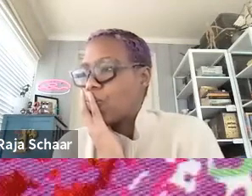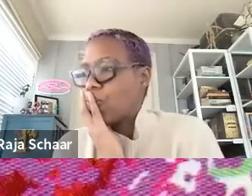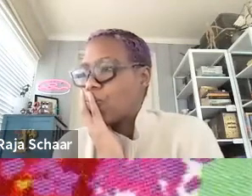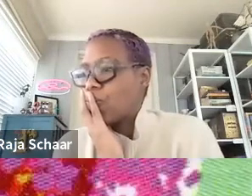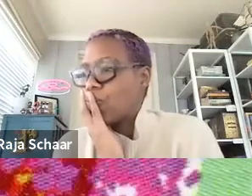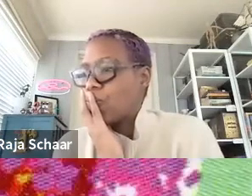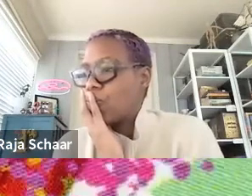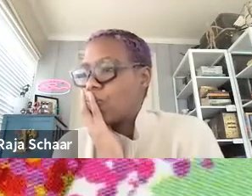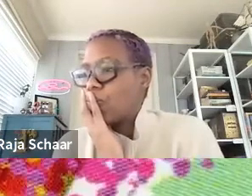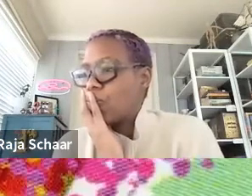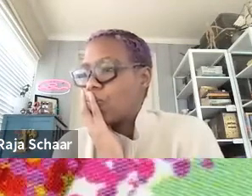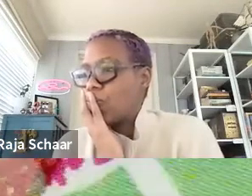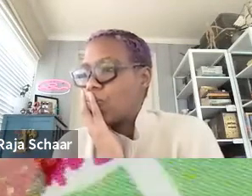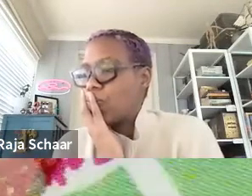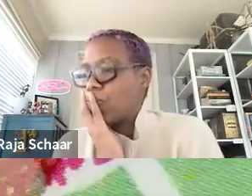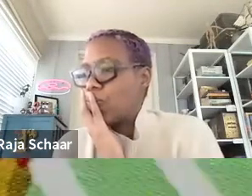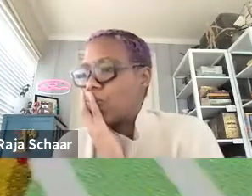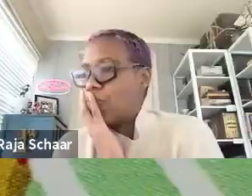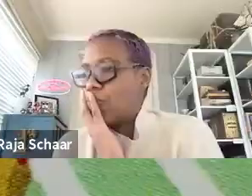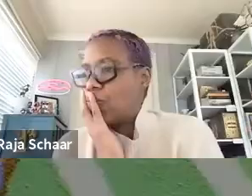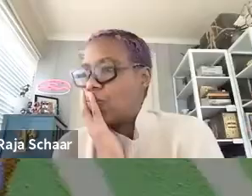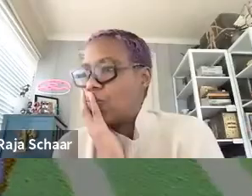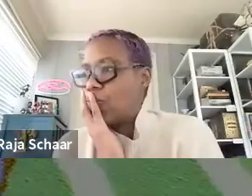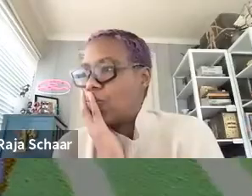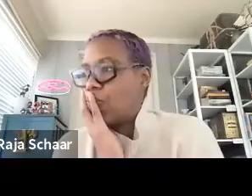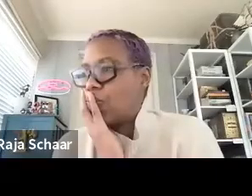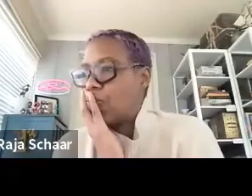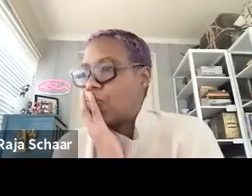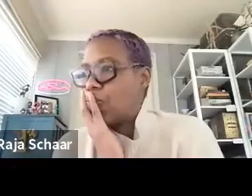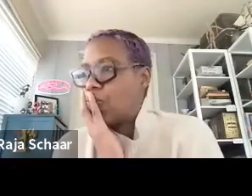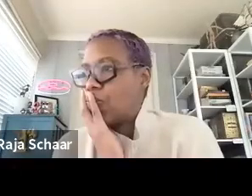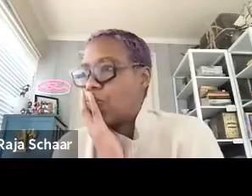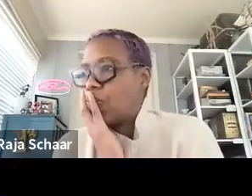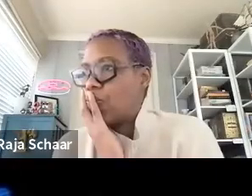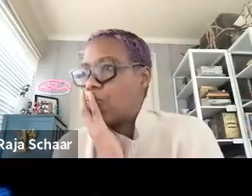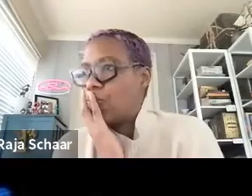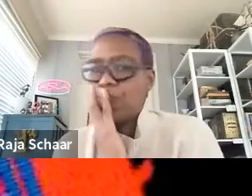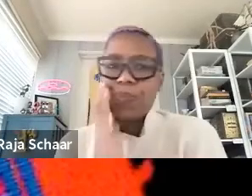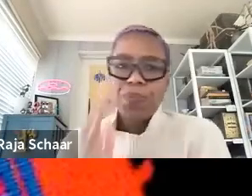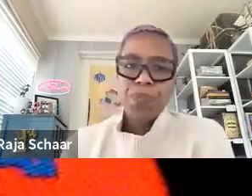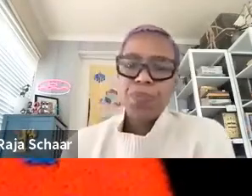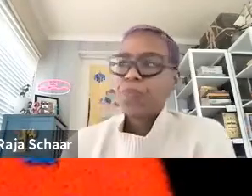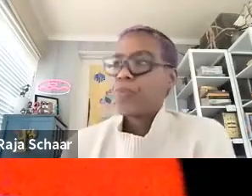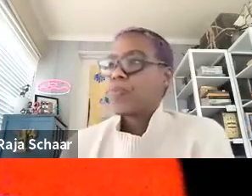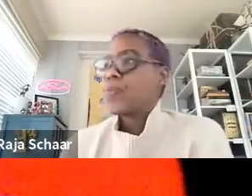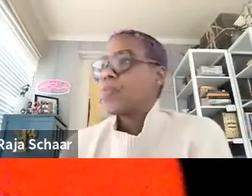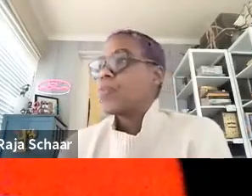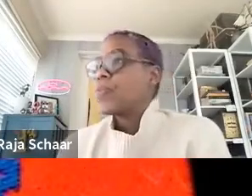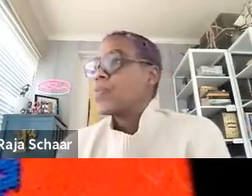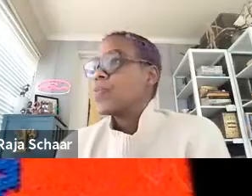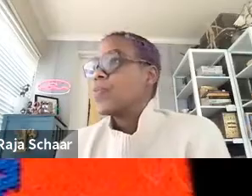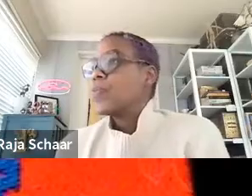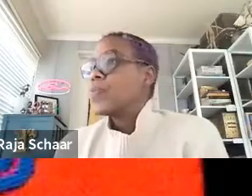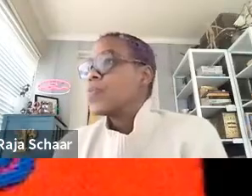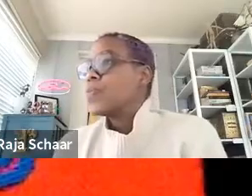inspiration card? Oh, I have fashion. Okay, fashion. I like this one. I like fashion. What would be an article of